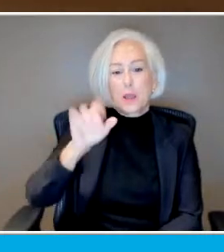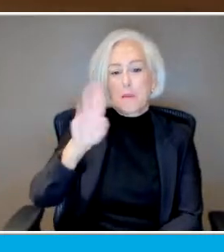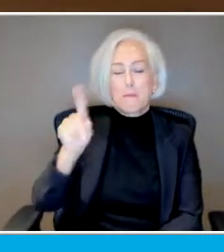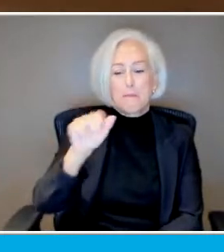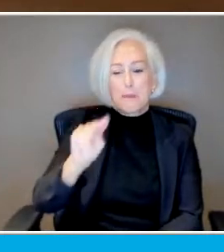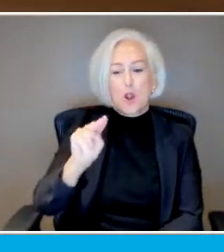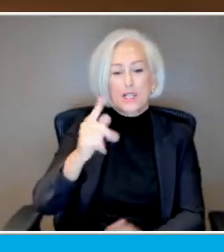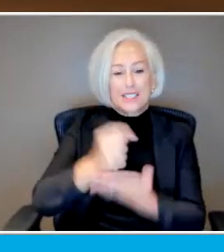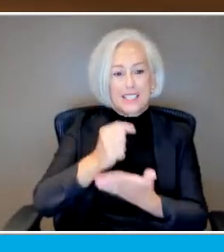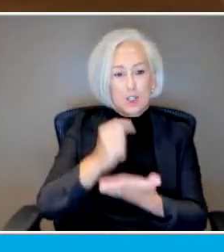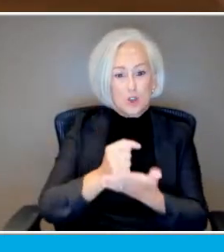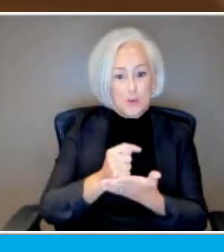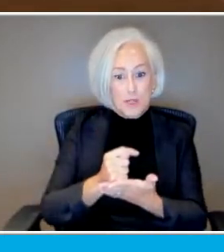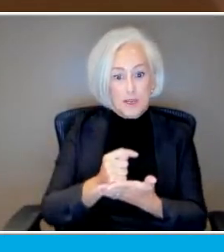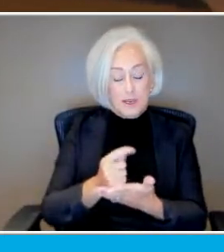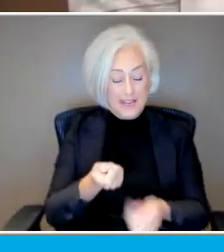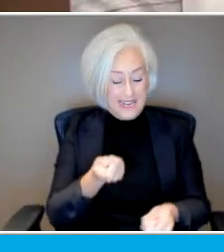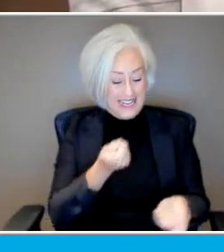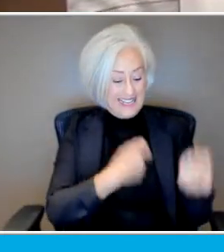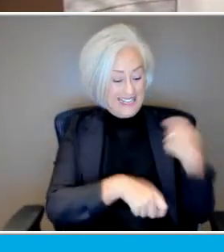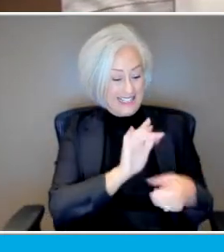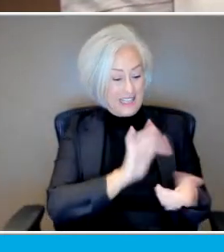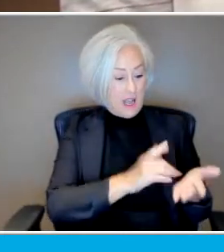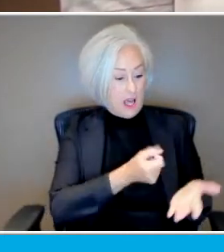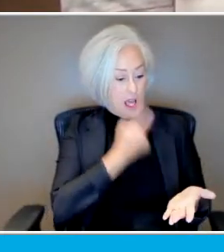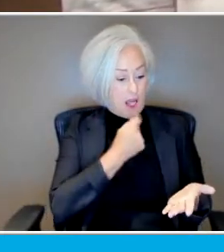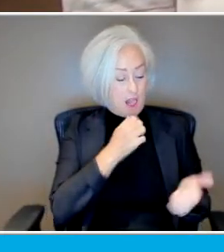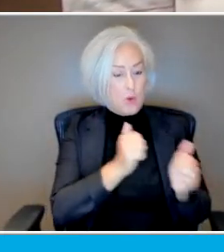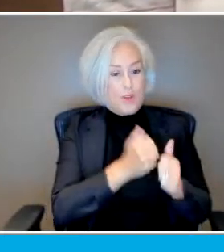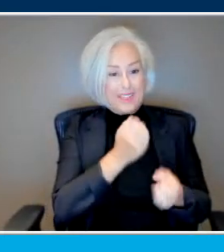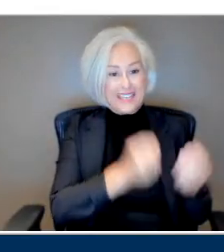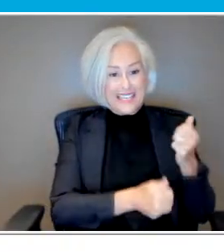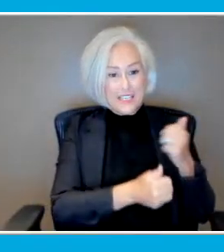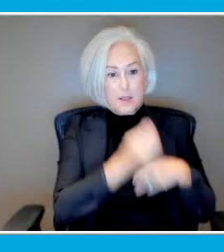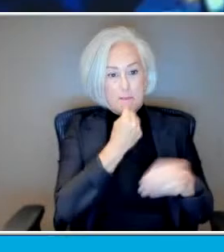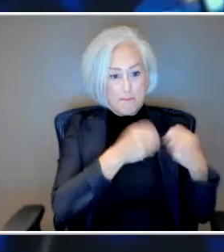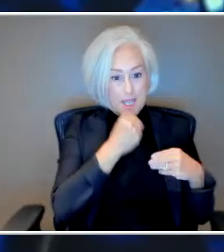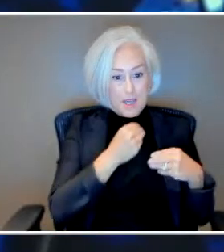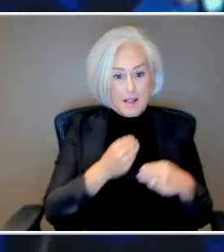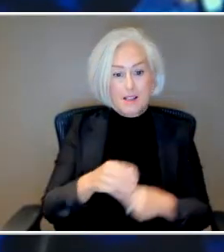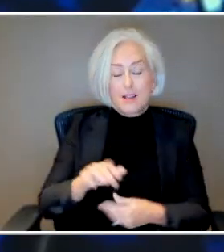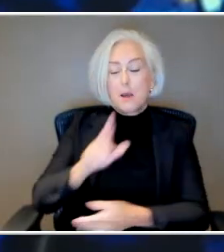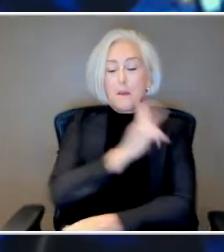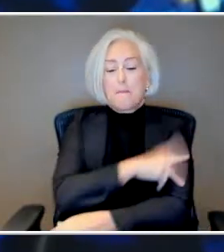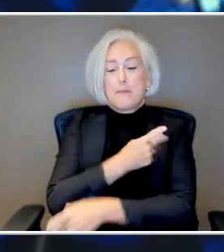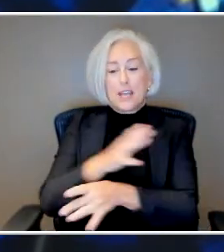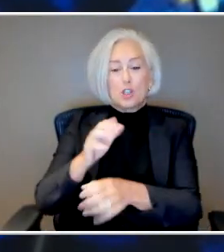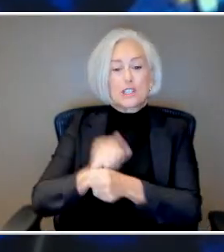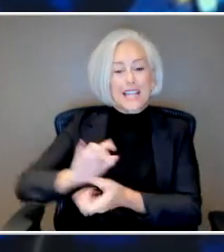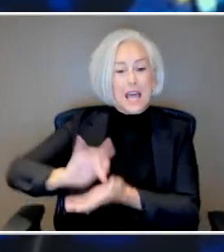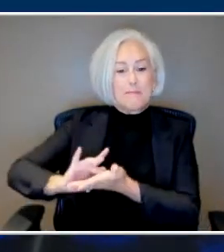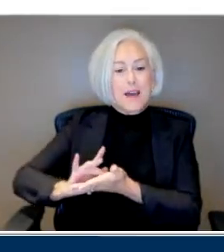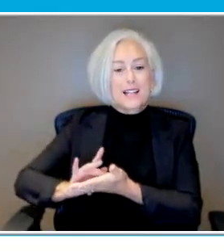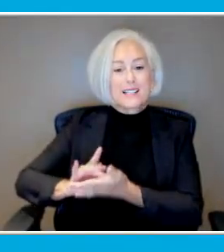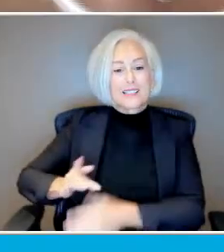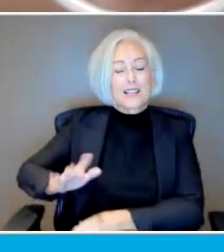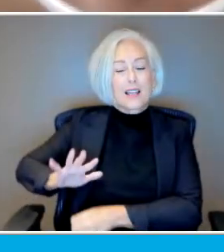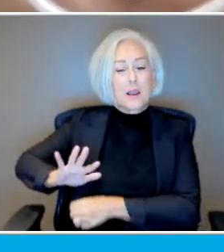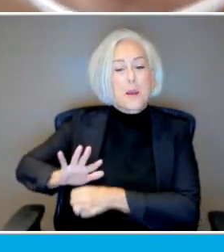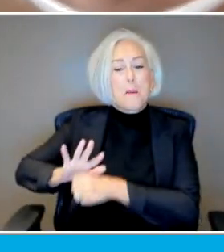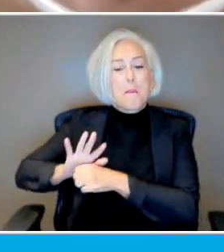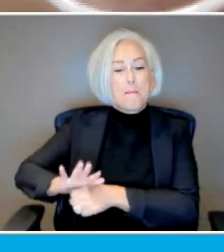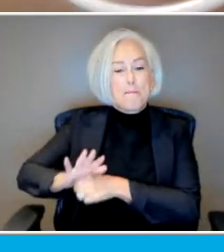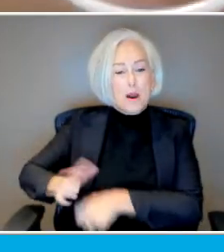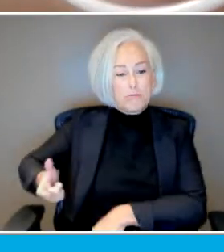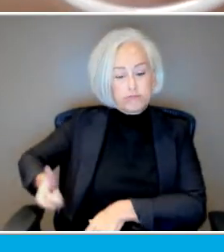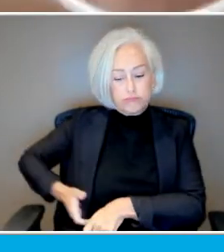of pills with every meal, patients get medication pumped around the clock. I'm Jessica Lovell on the next Morning Medical Update. The